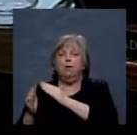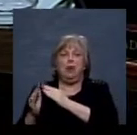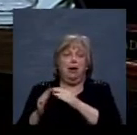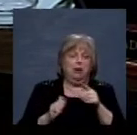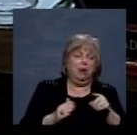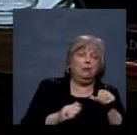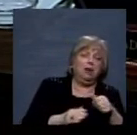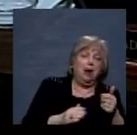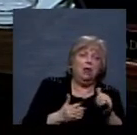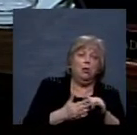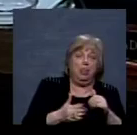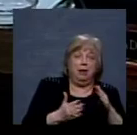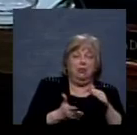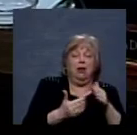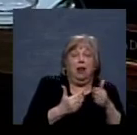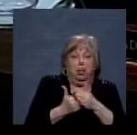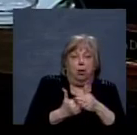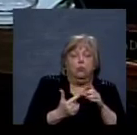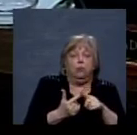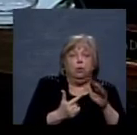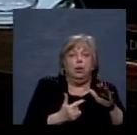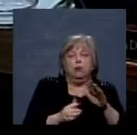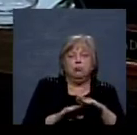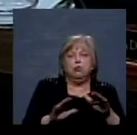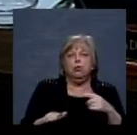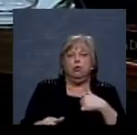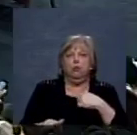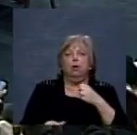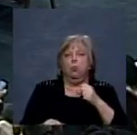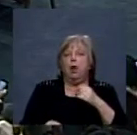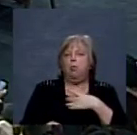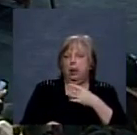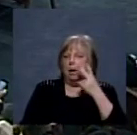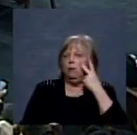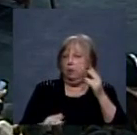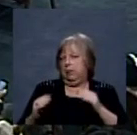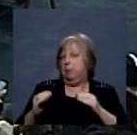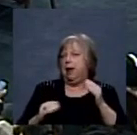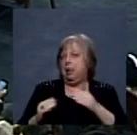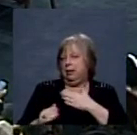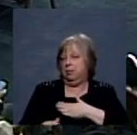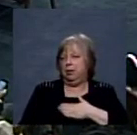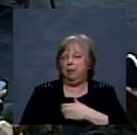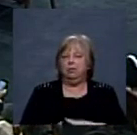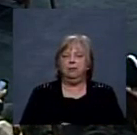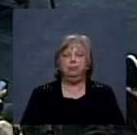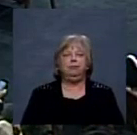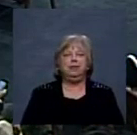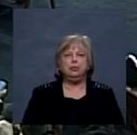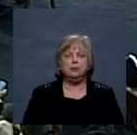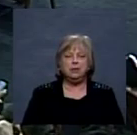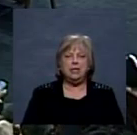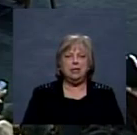to their children. So, Mr. Moore, I'd like to see a balance, please. Director Richardson, you're recognized, please.